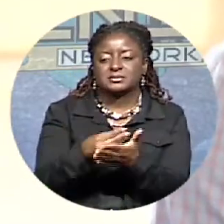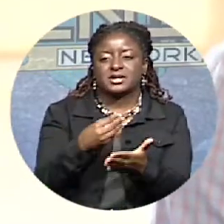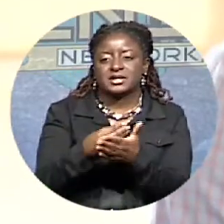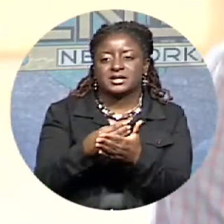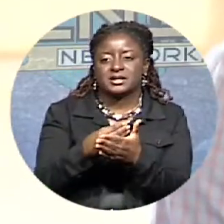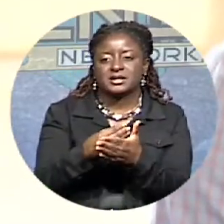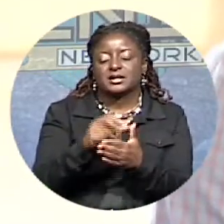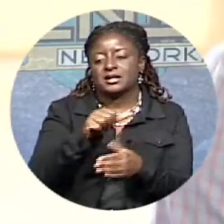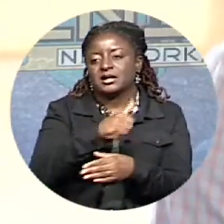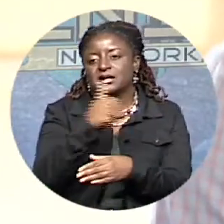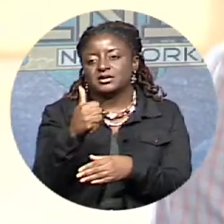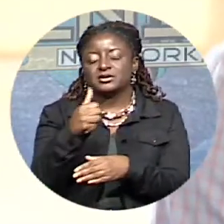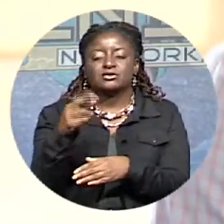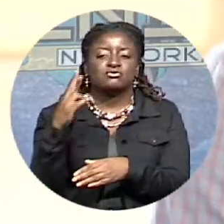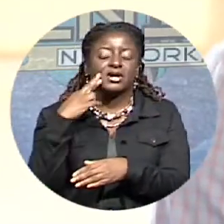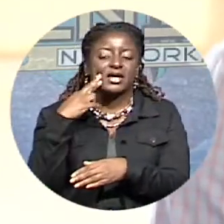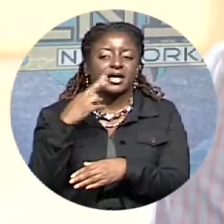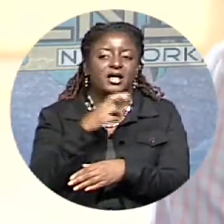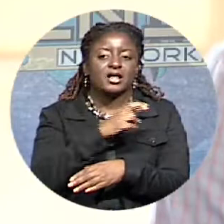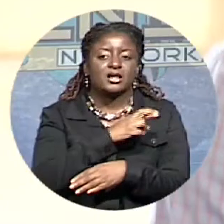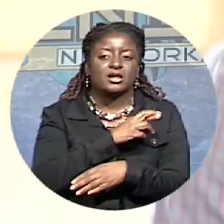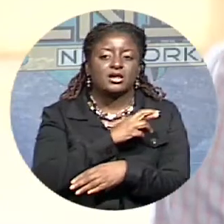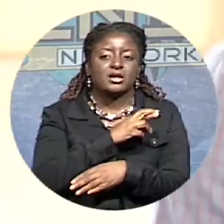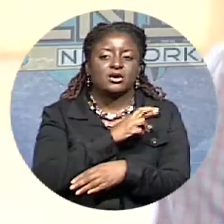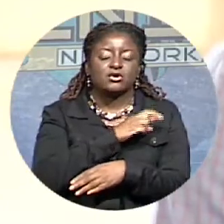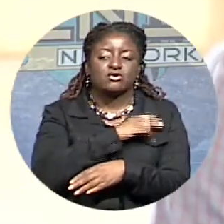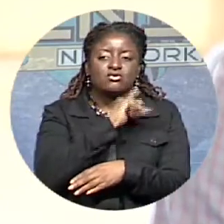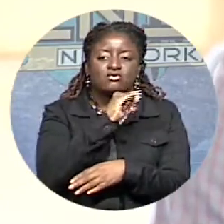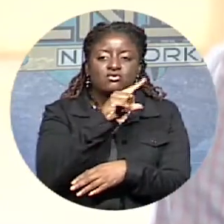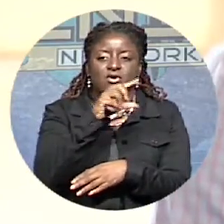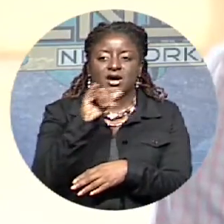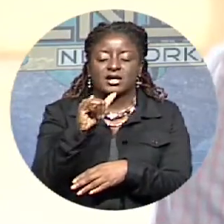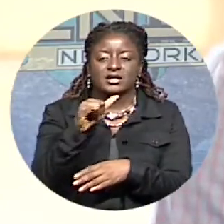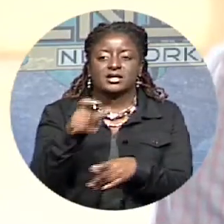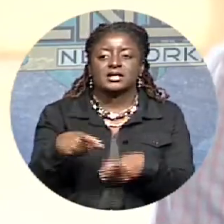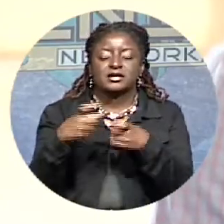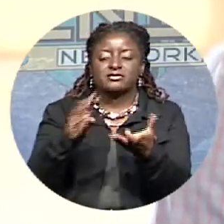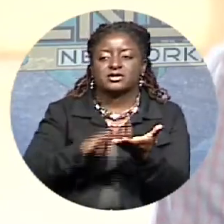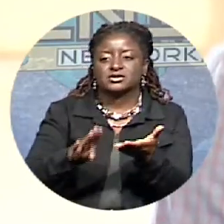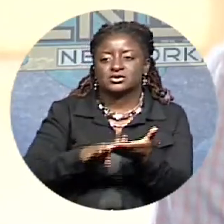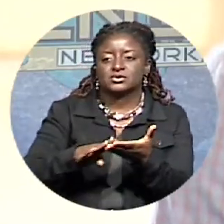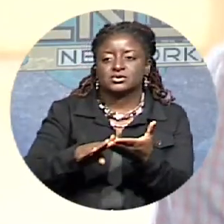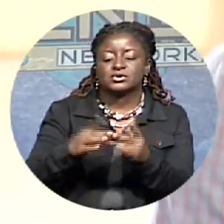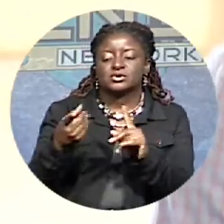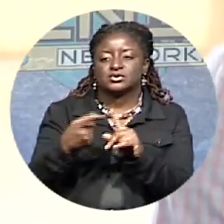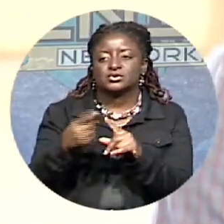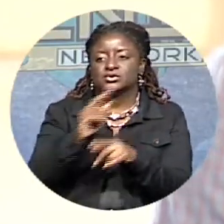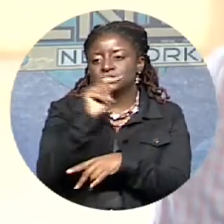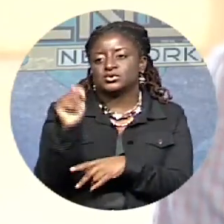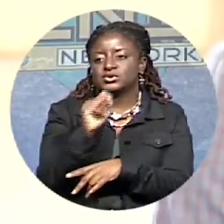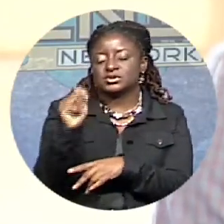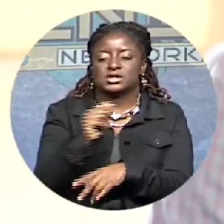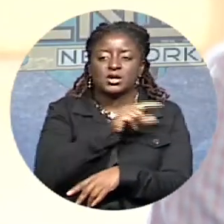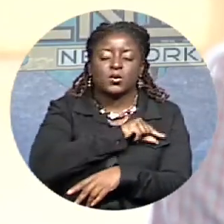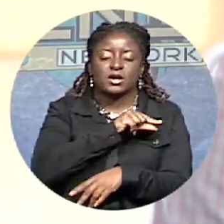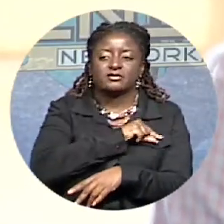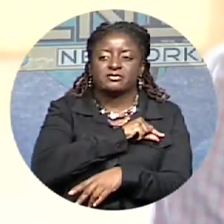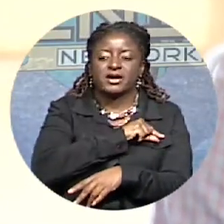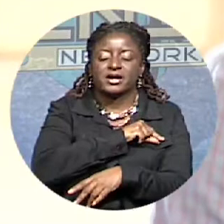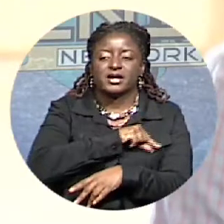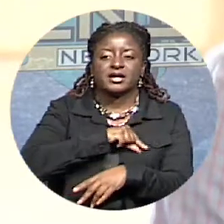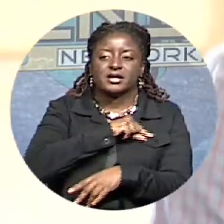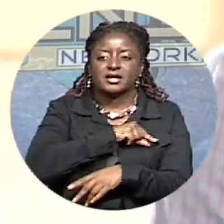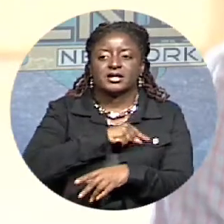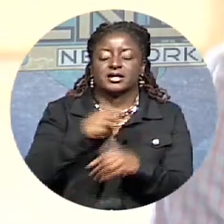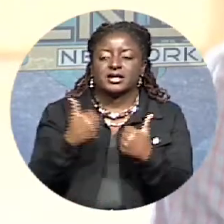there's another local named Raquel Riley, who has been granted an exemption into the Tuesday qualifier. So she, along with